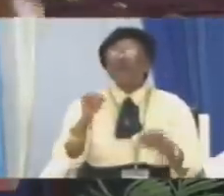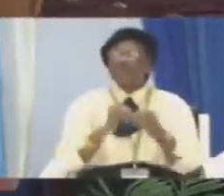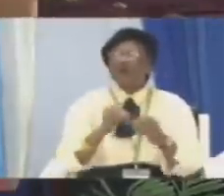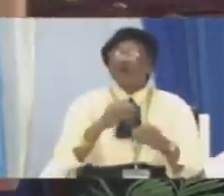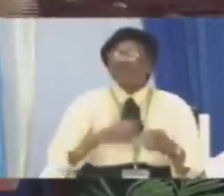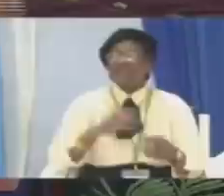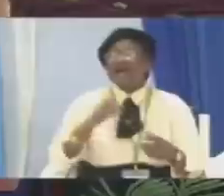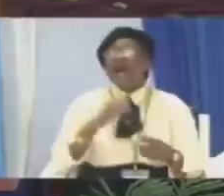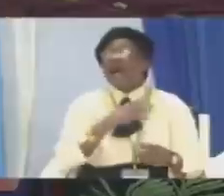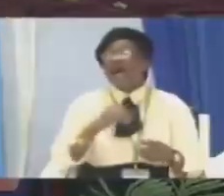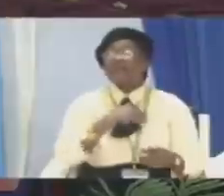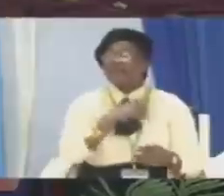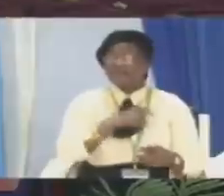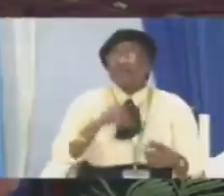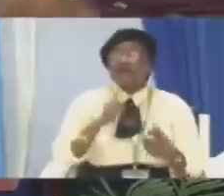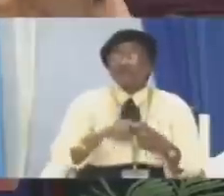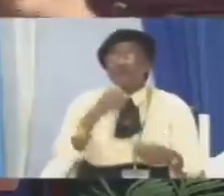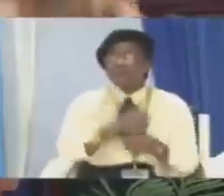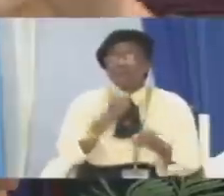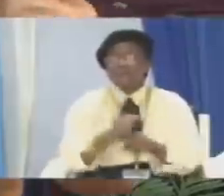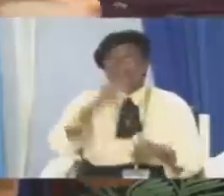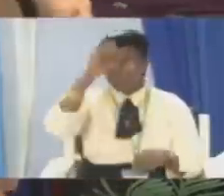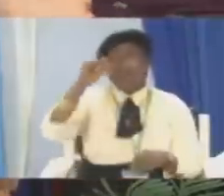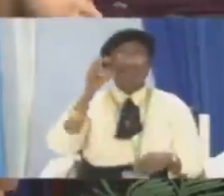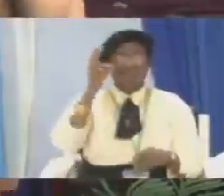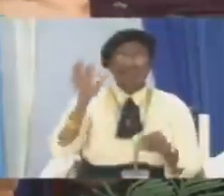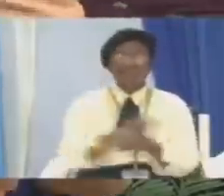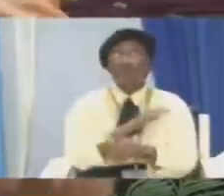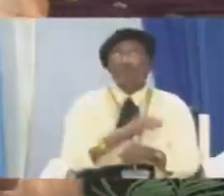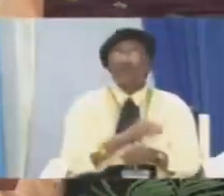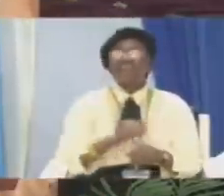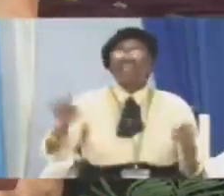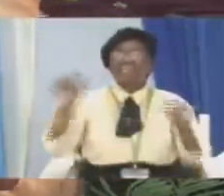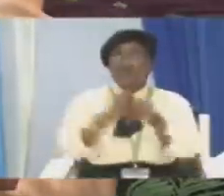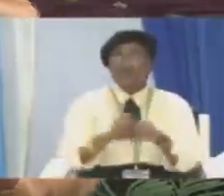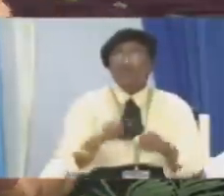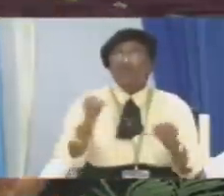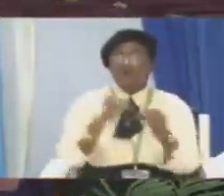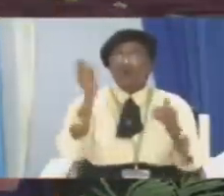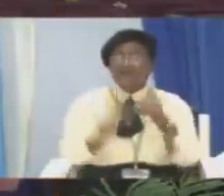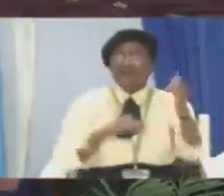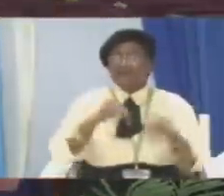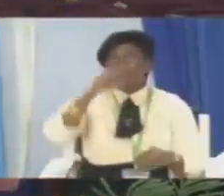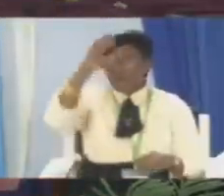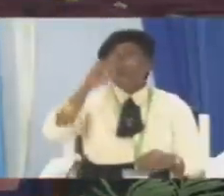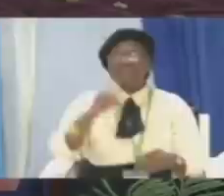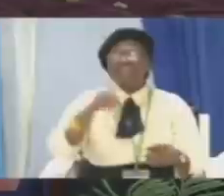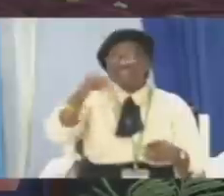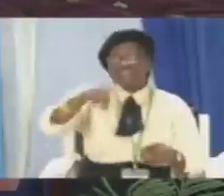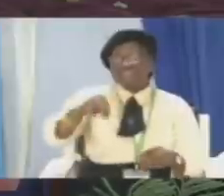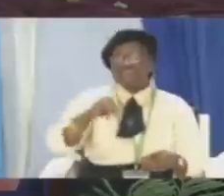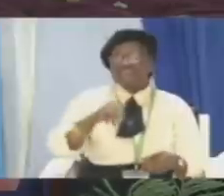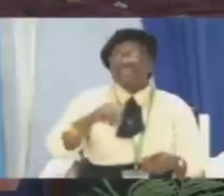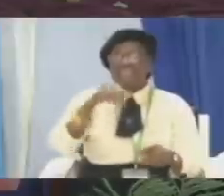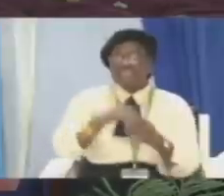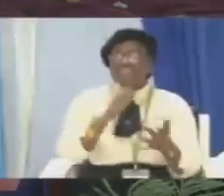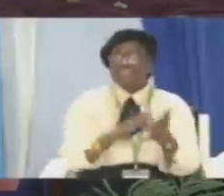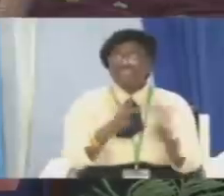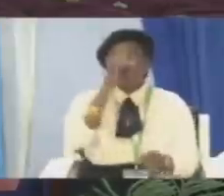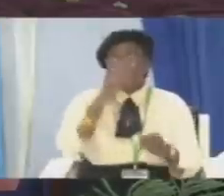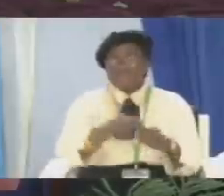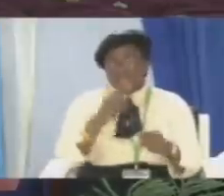passionate to make man fruitful, even more than man is. And I want to to say that in the name of Jesus